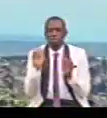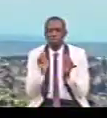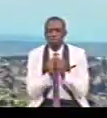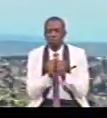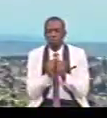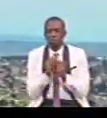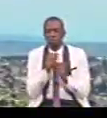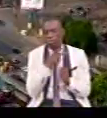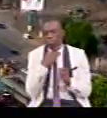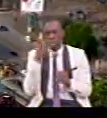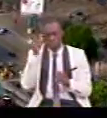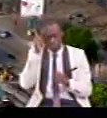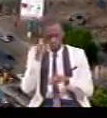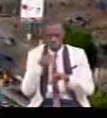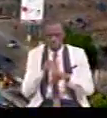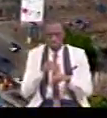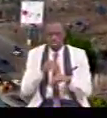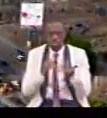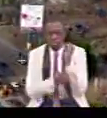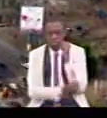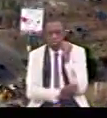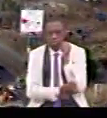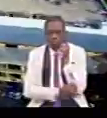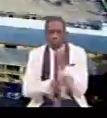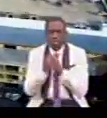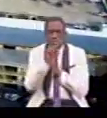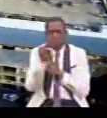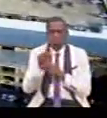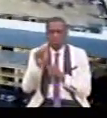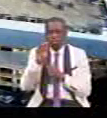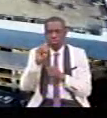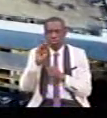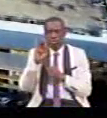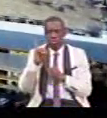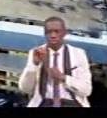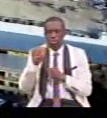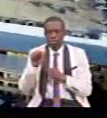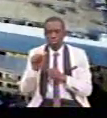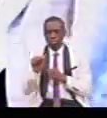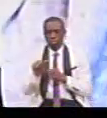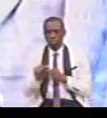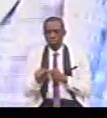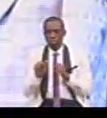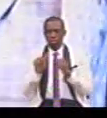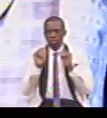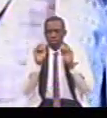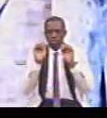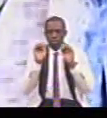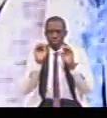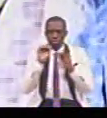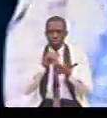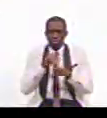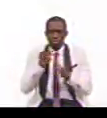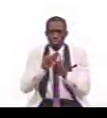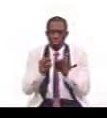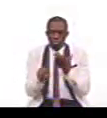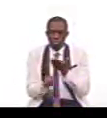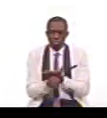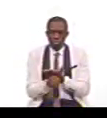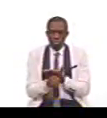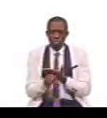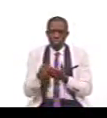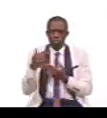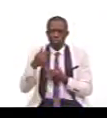Republic your time has come to welcome agreed god with those great miracles of a September edition of the global